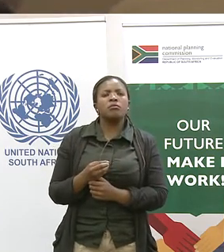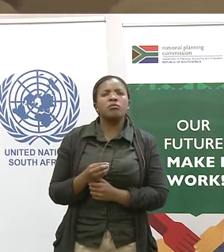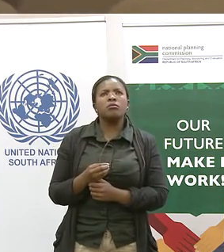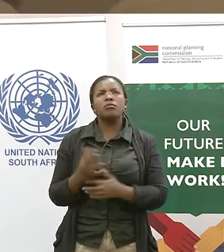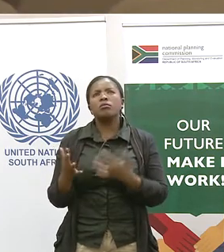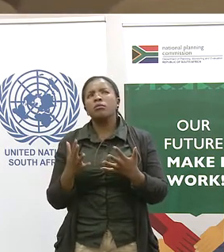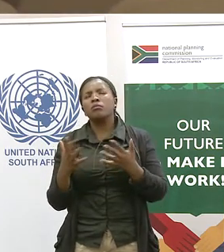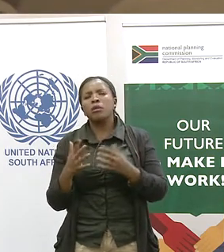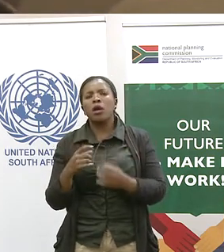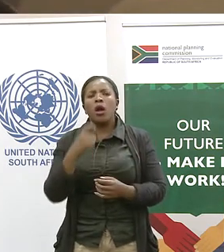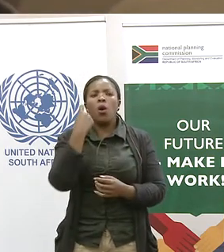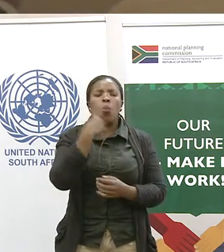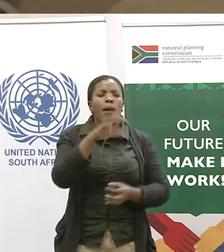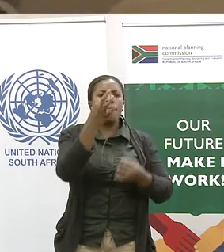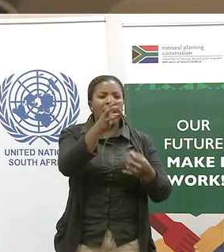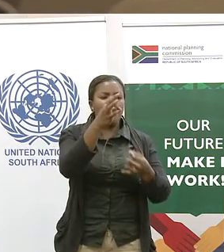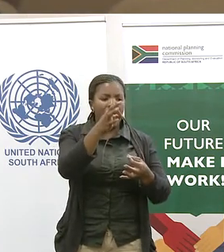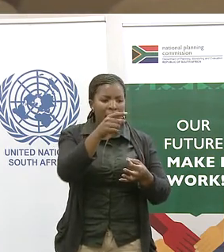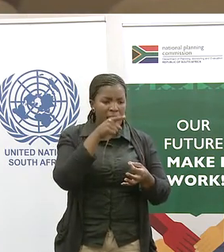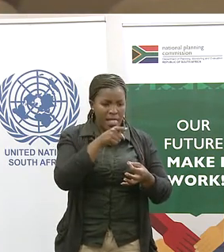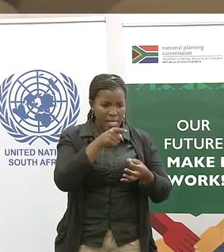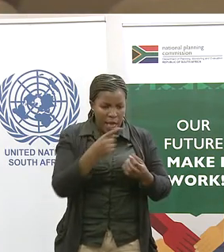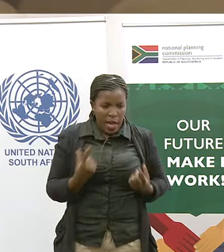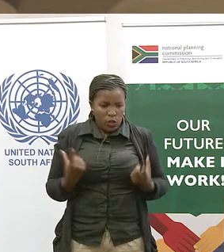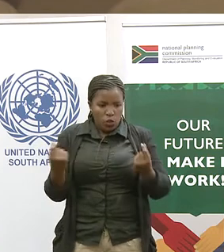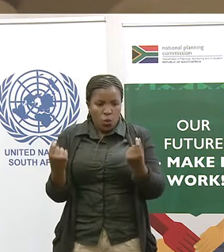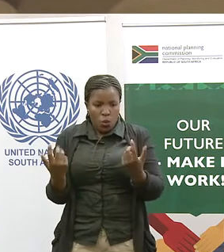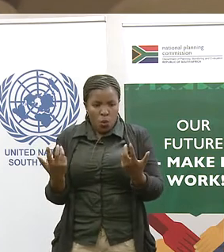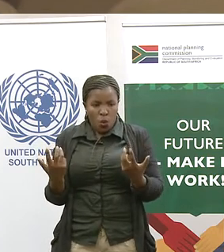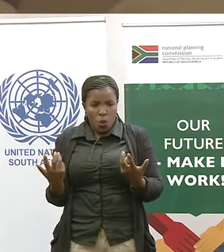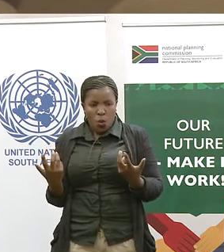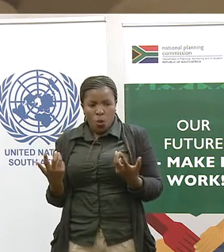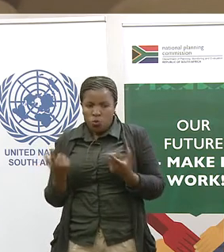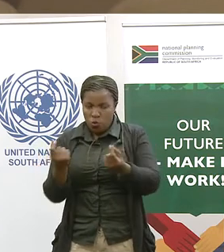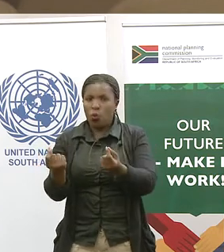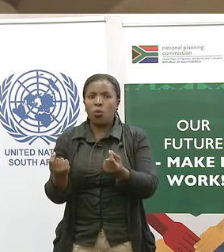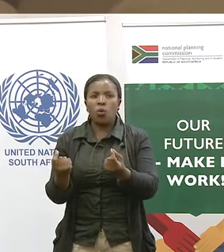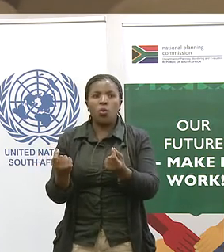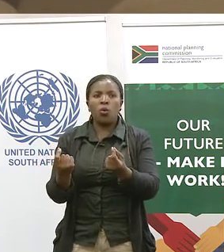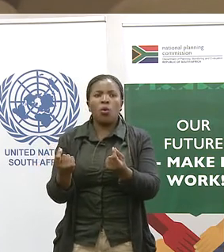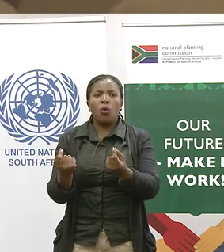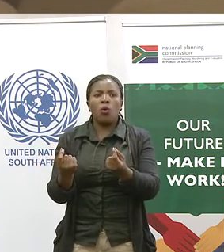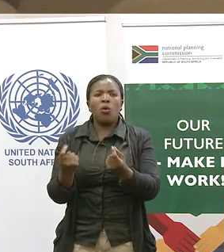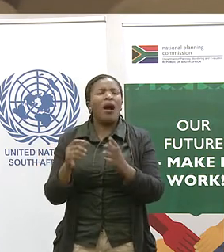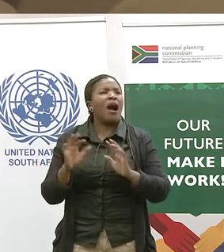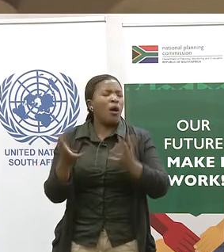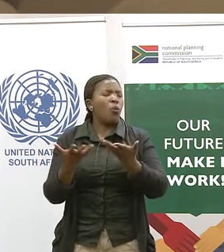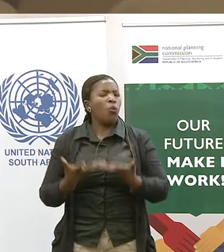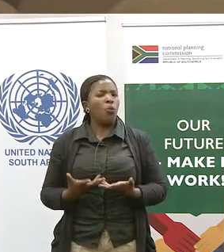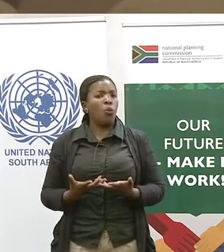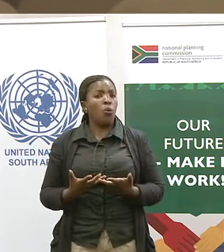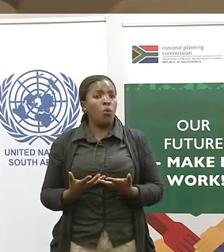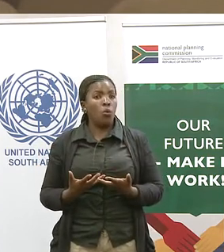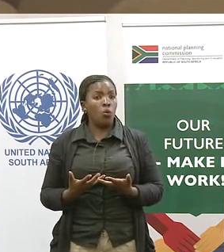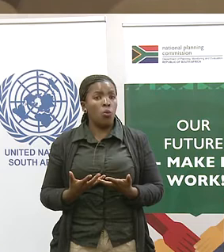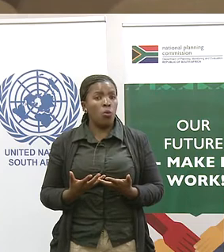how can we make the white paper a living document? So for me, I think let's talk about practical things.